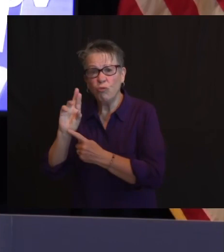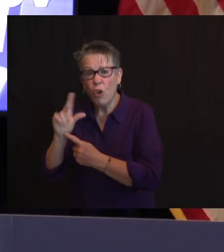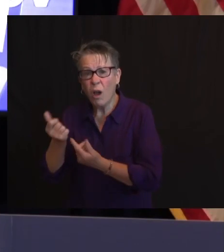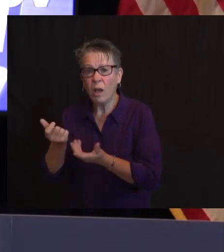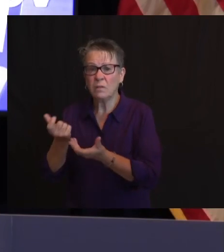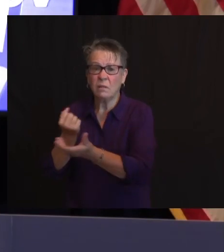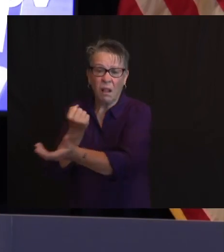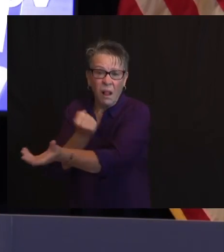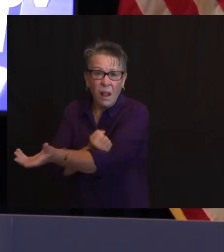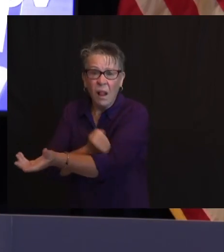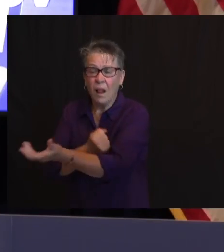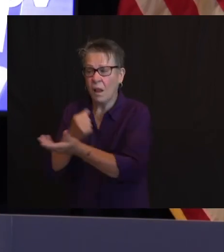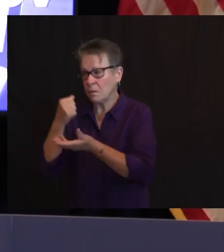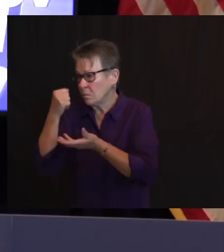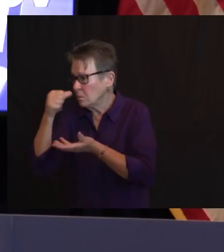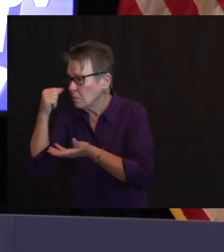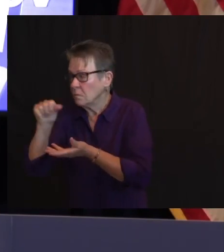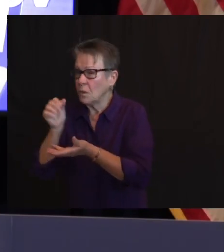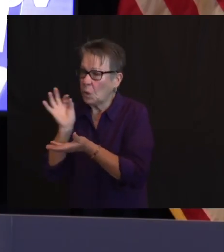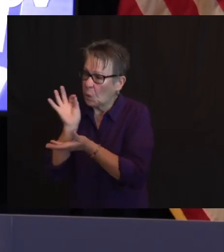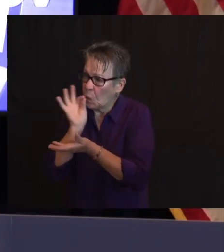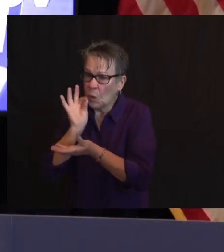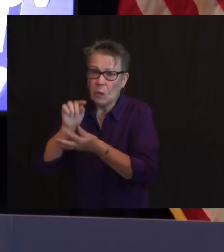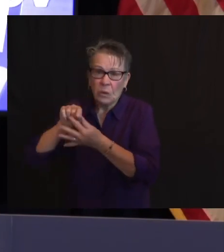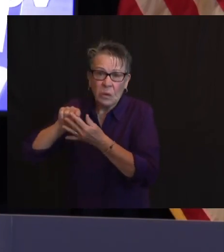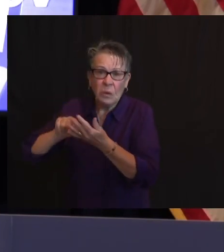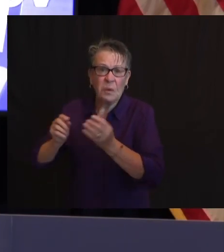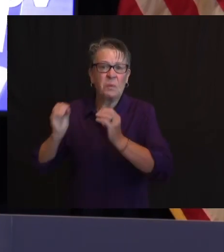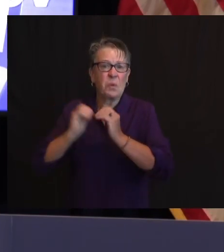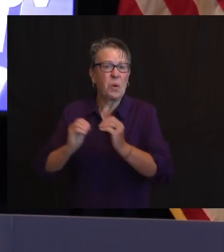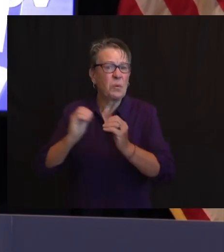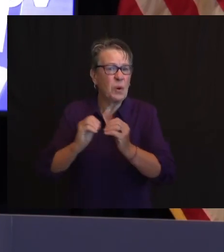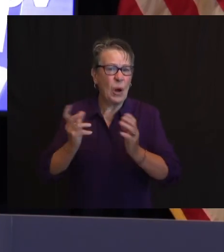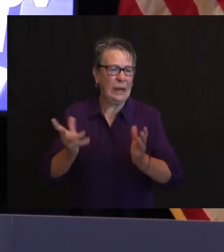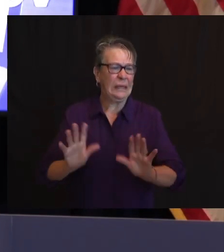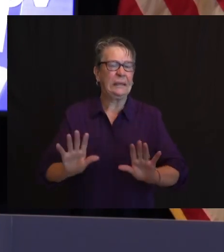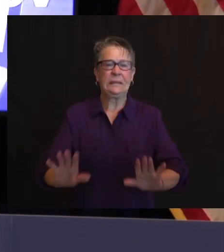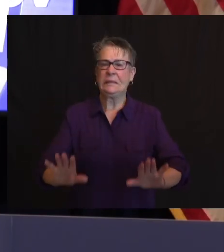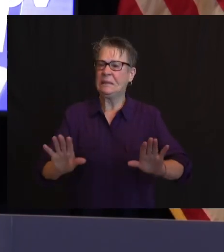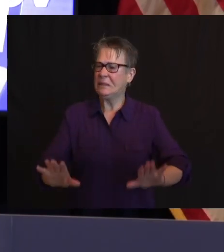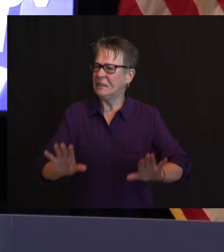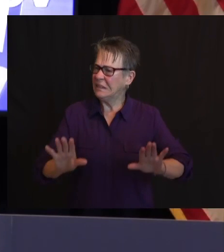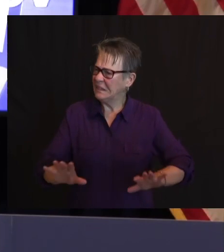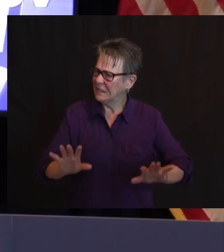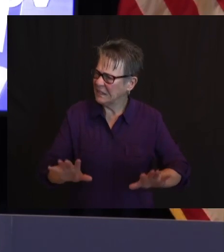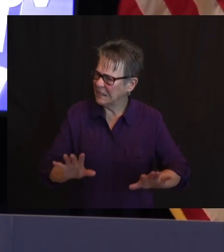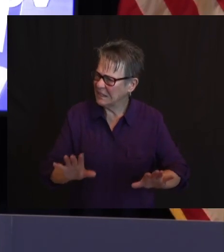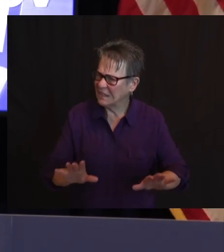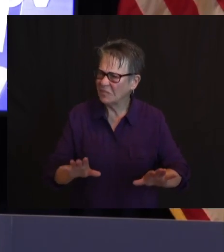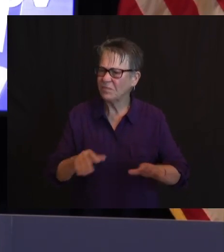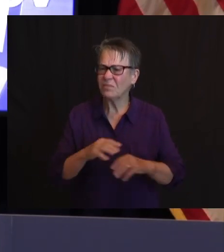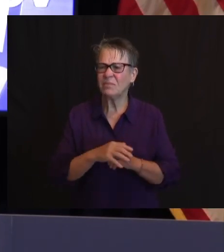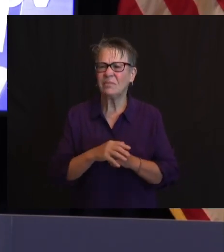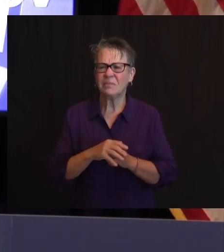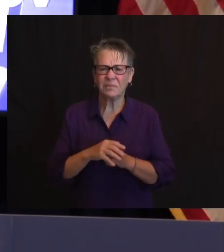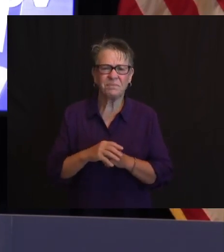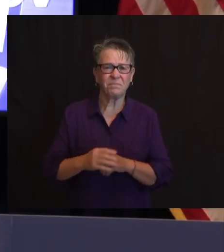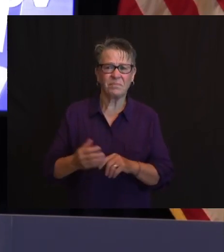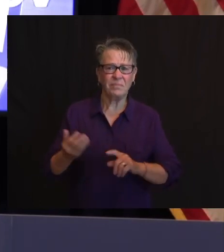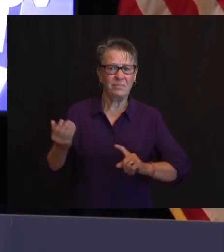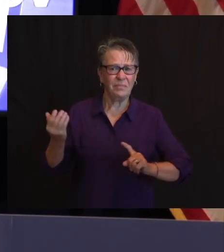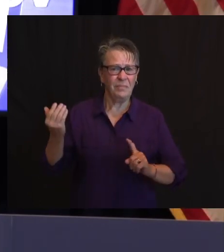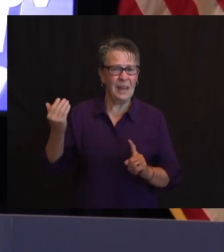suspected drug-related deaths seen in any month, not just for 2020, but